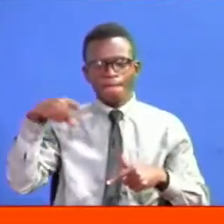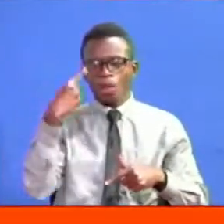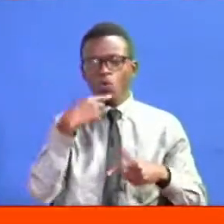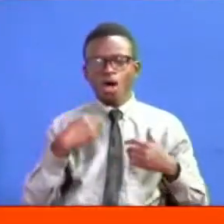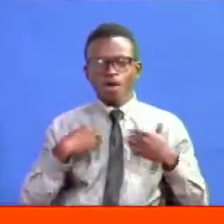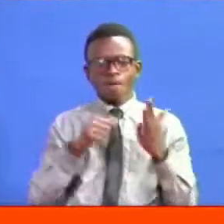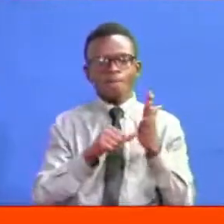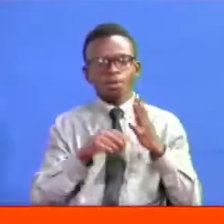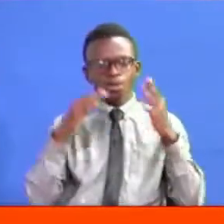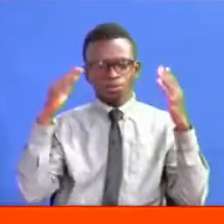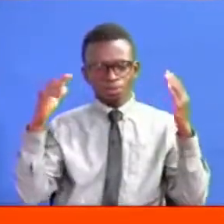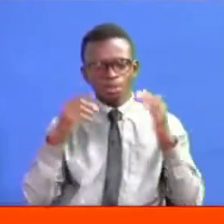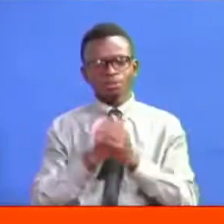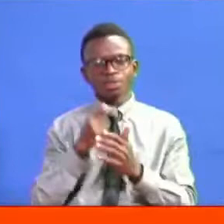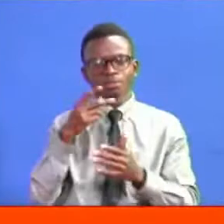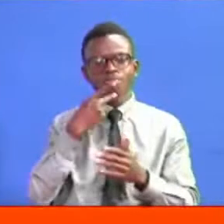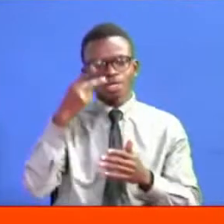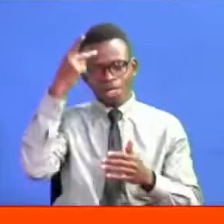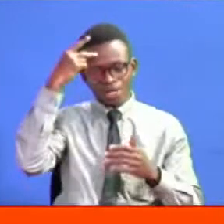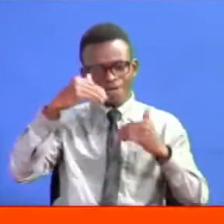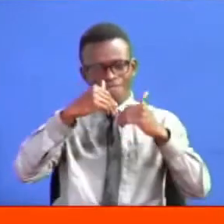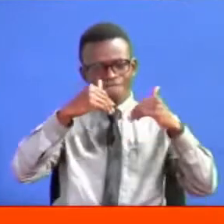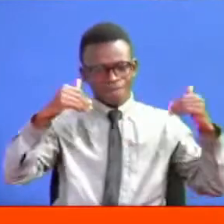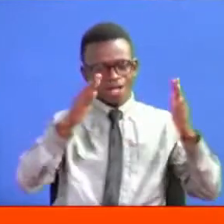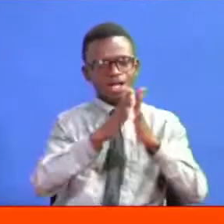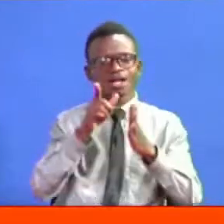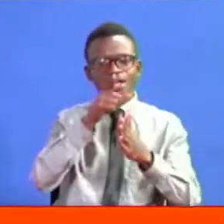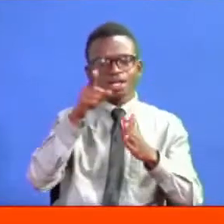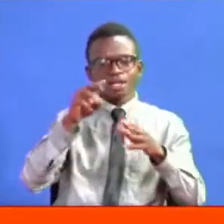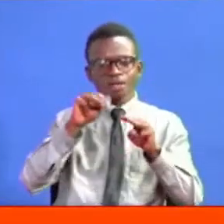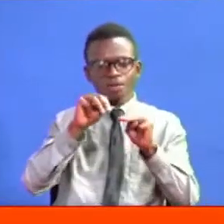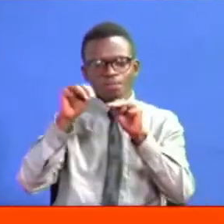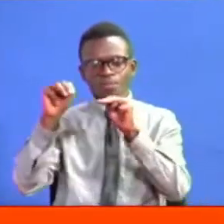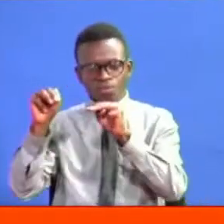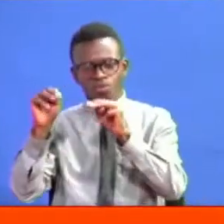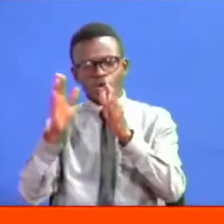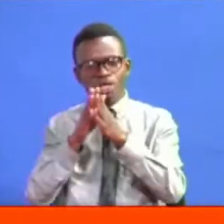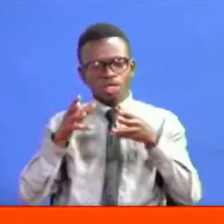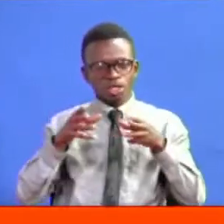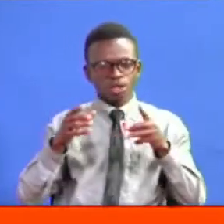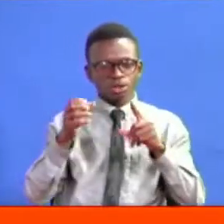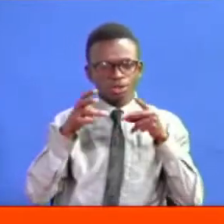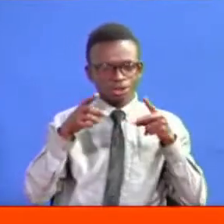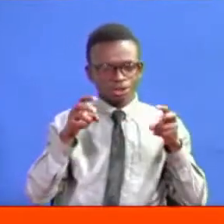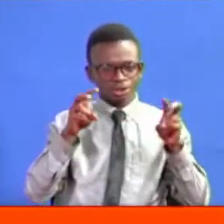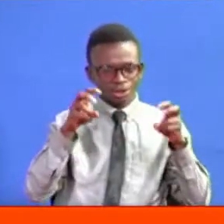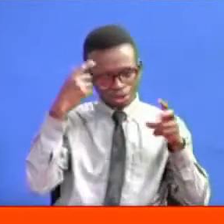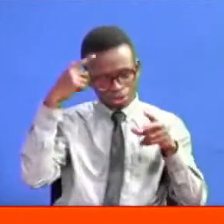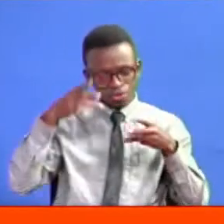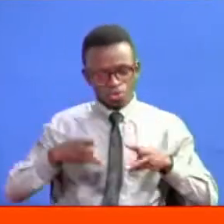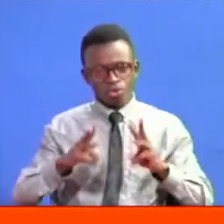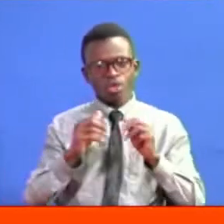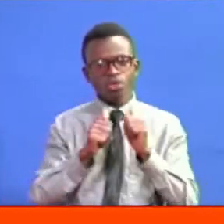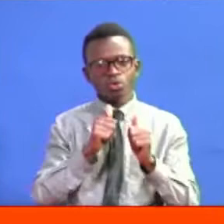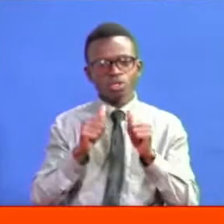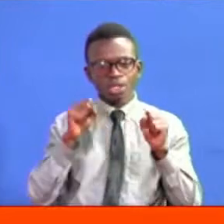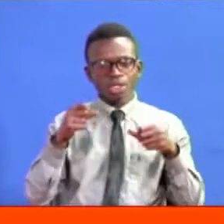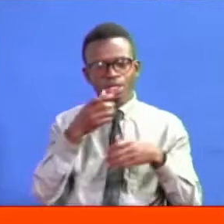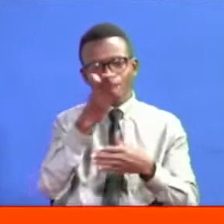His parents separated and he had to look for ways of supporting himself, which made him land into prison.